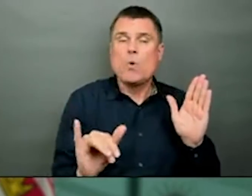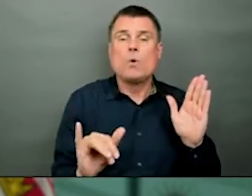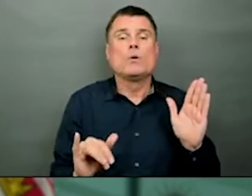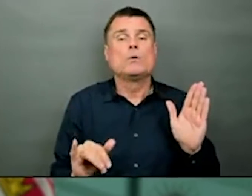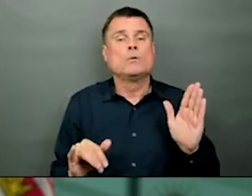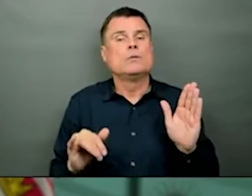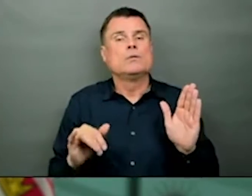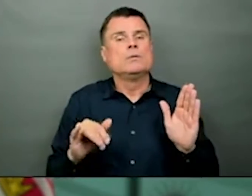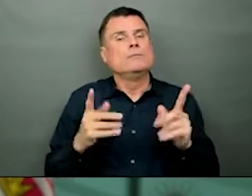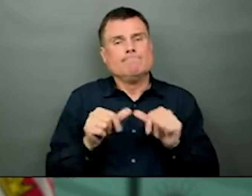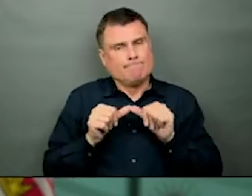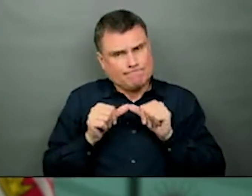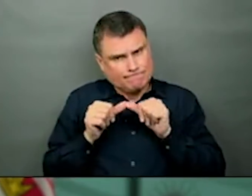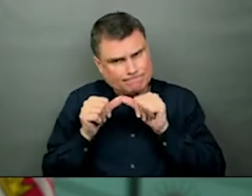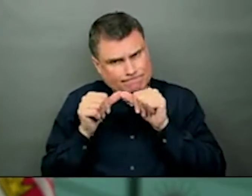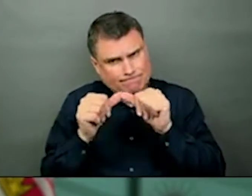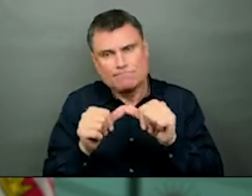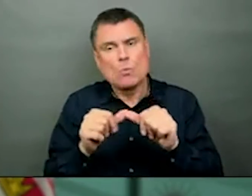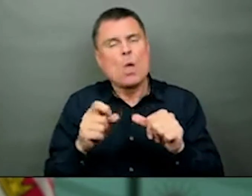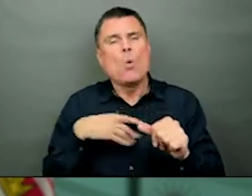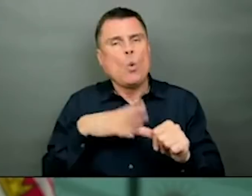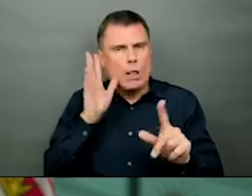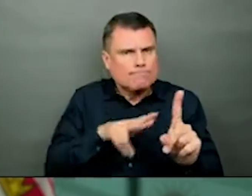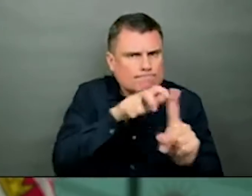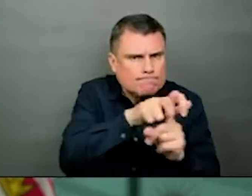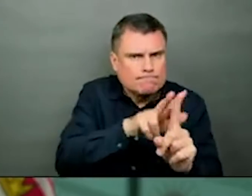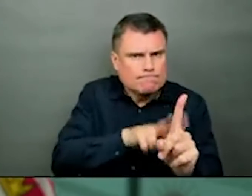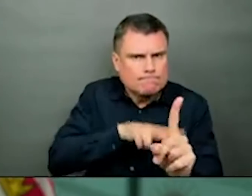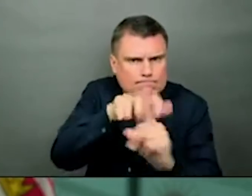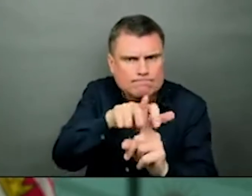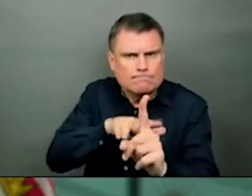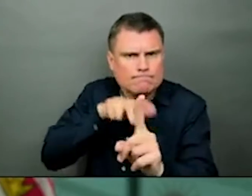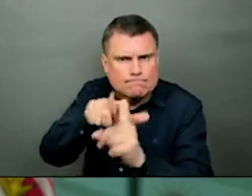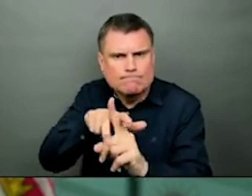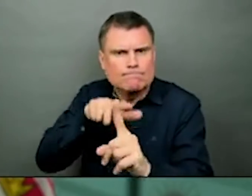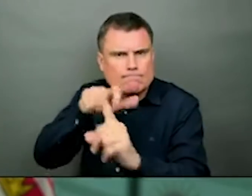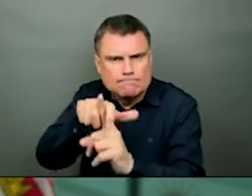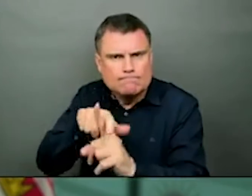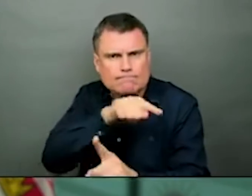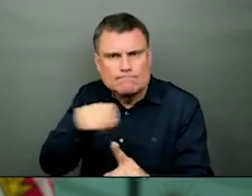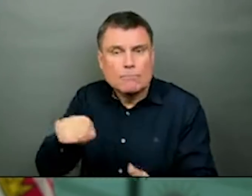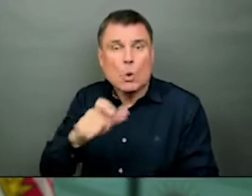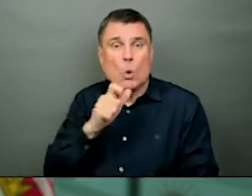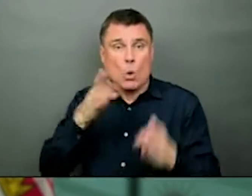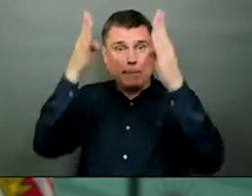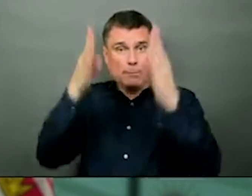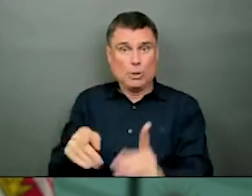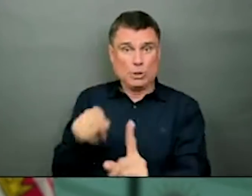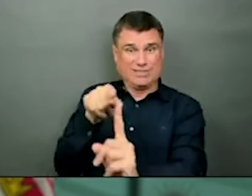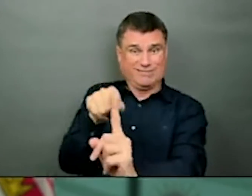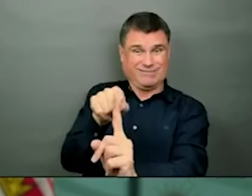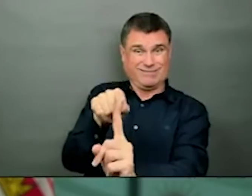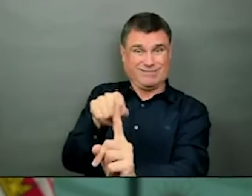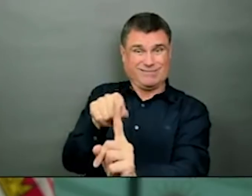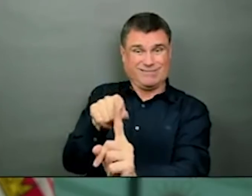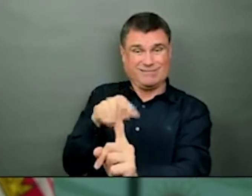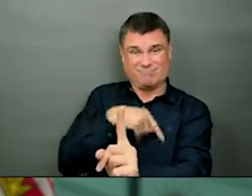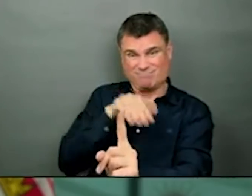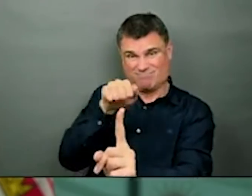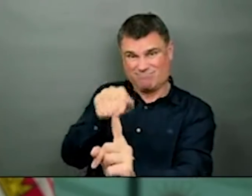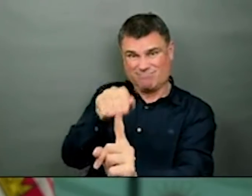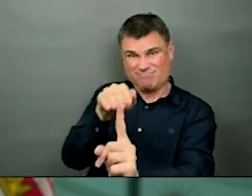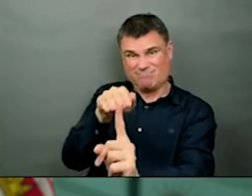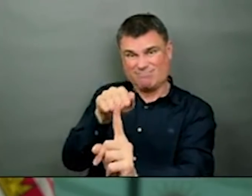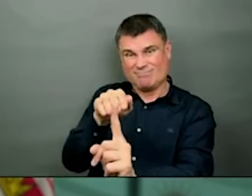all contacts who are asked to self-isolate actually need to self-isolate, need to adhere to those recommendations given by